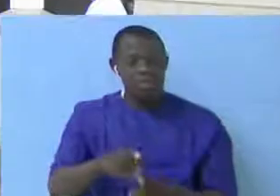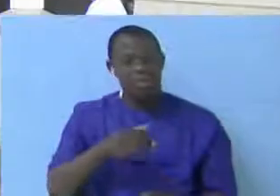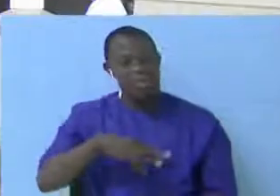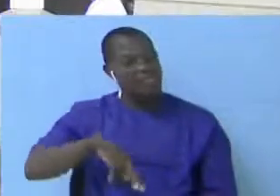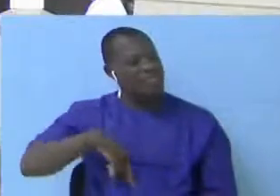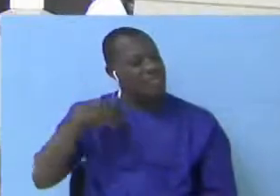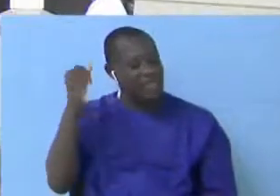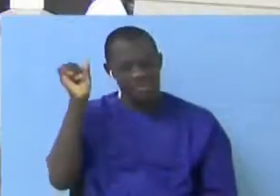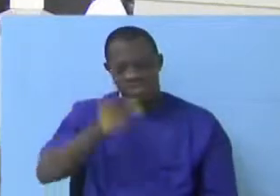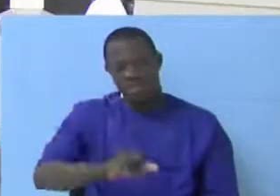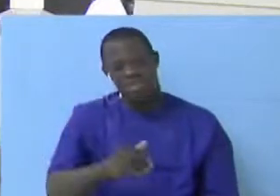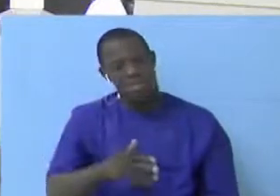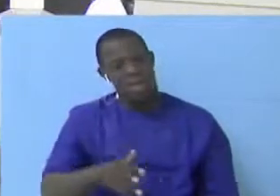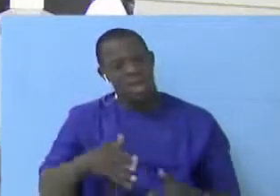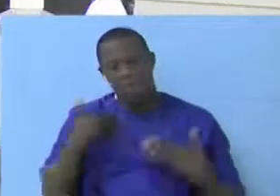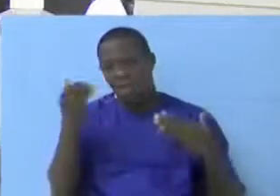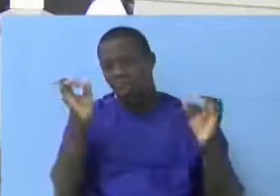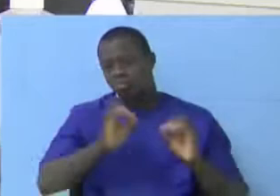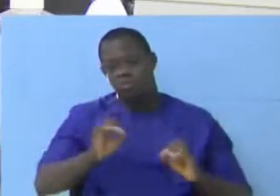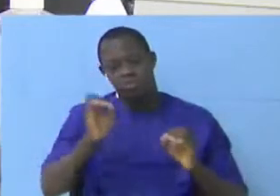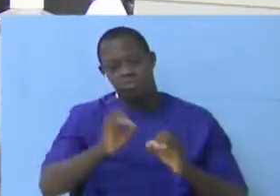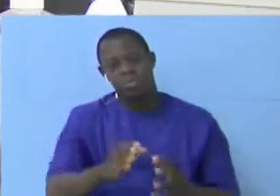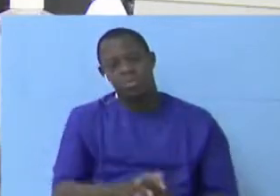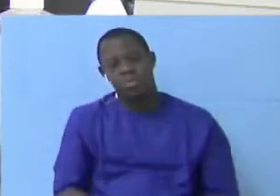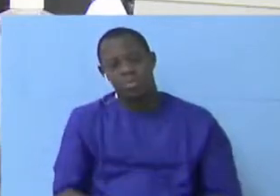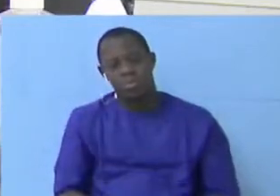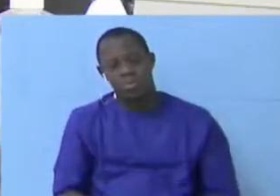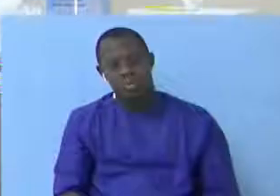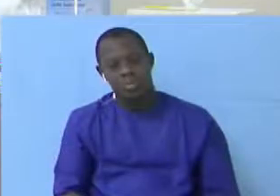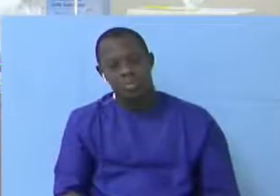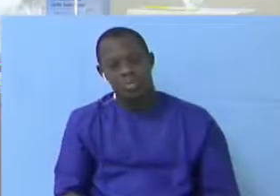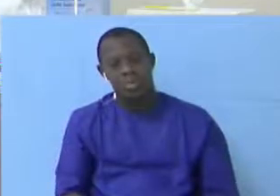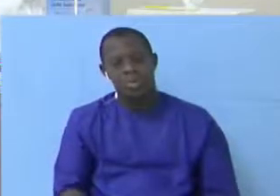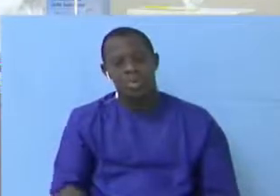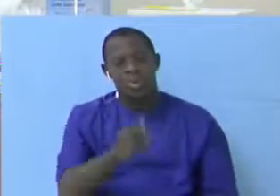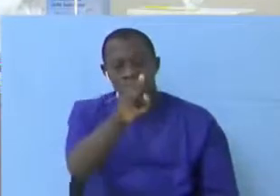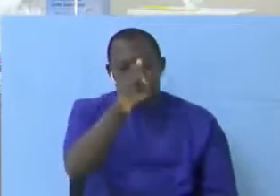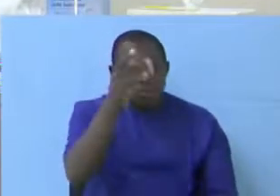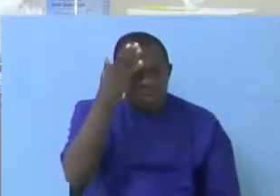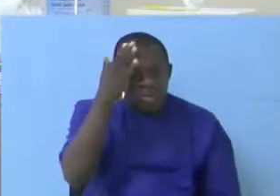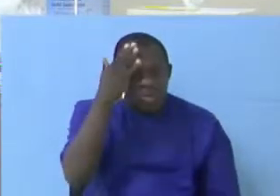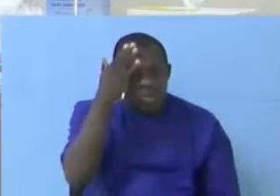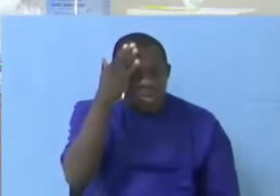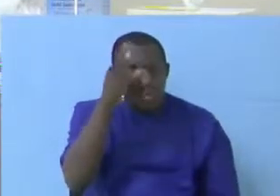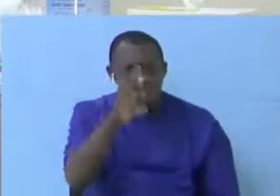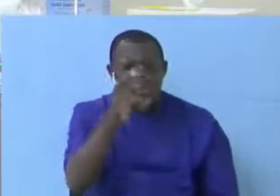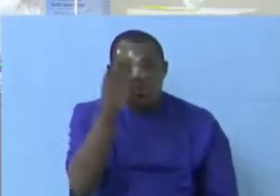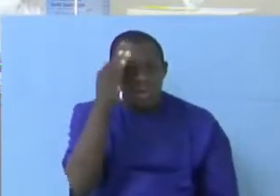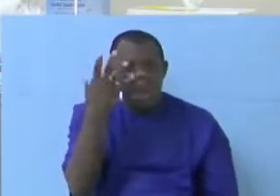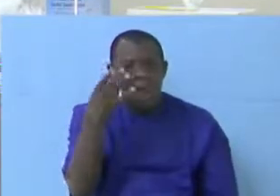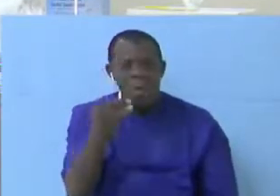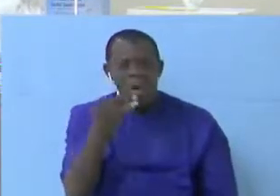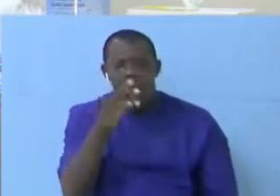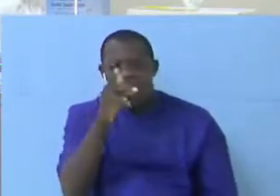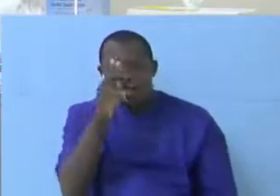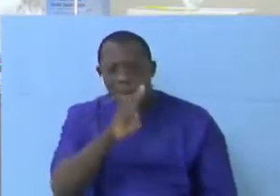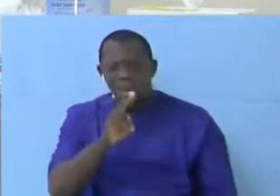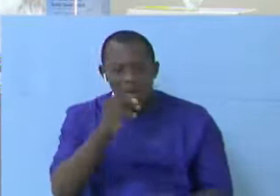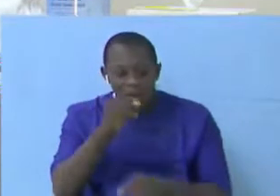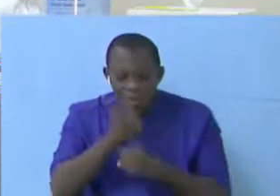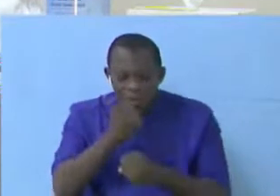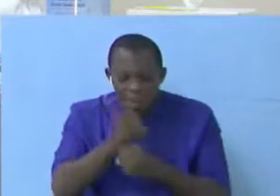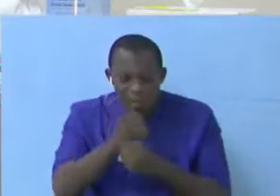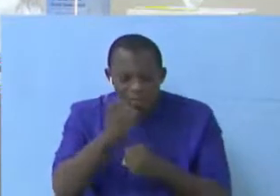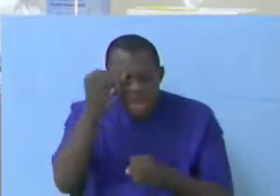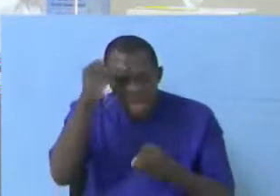Yeah. Do you know how the lies were concocted, how they were organized? Ya no fani anying ya